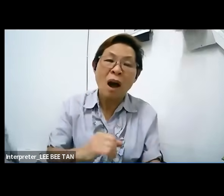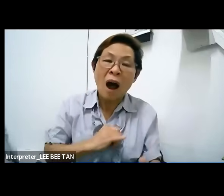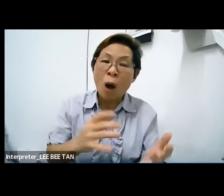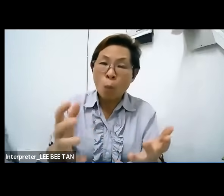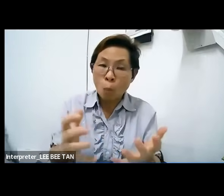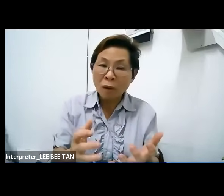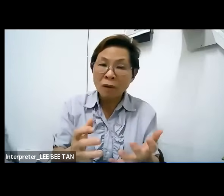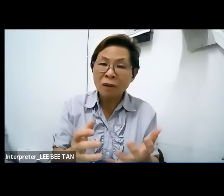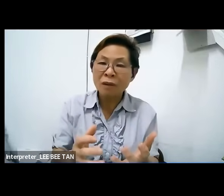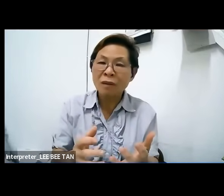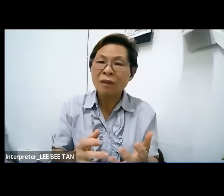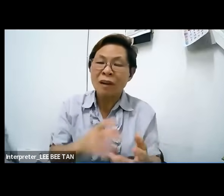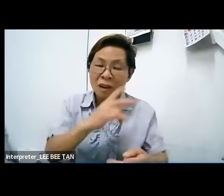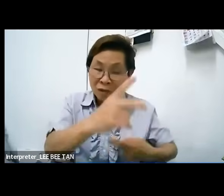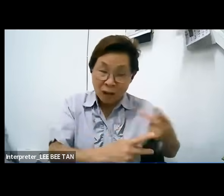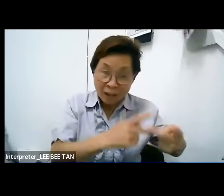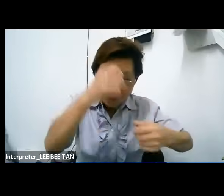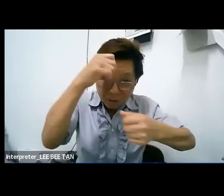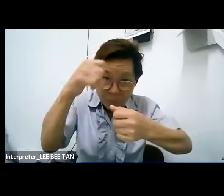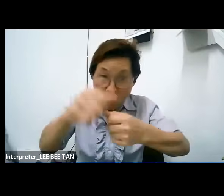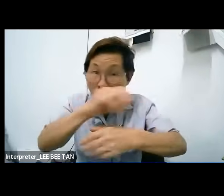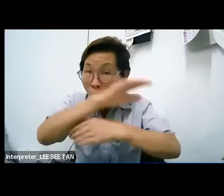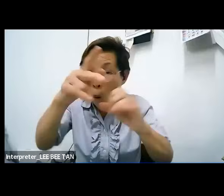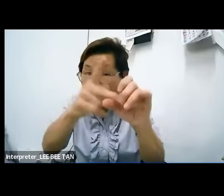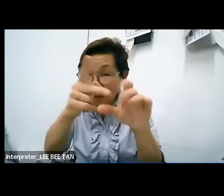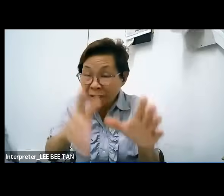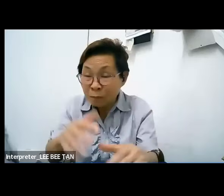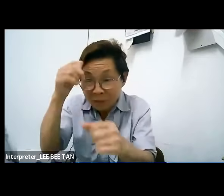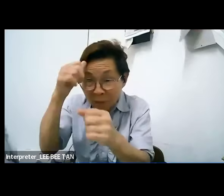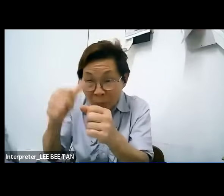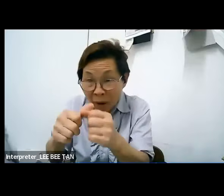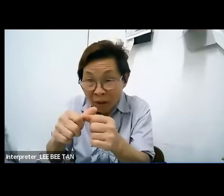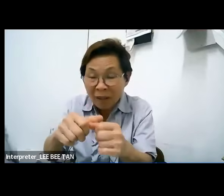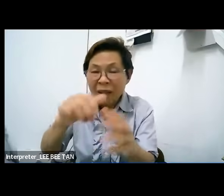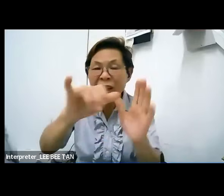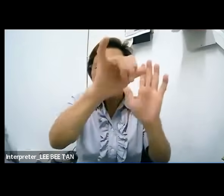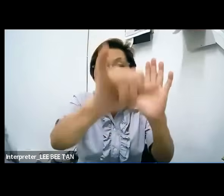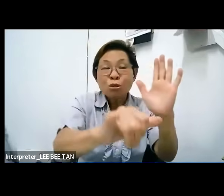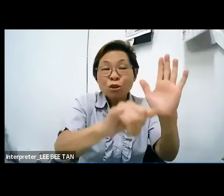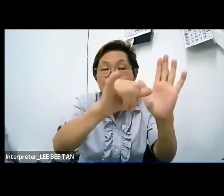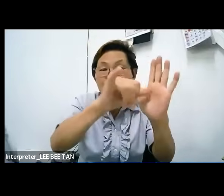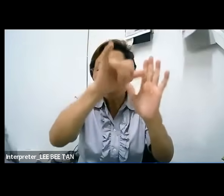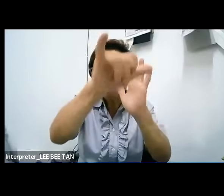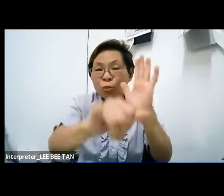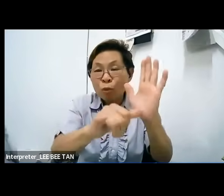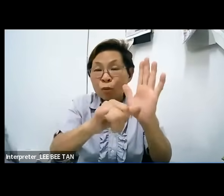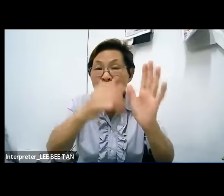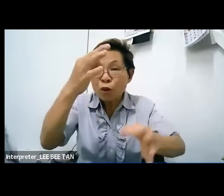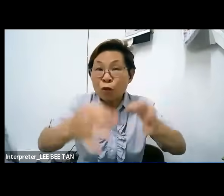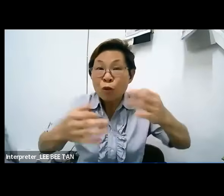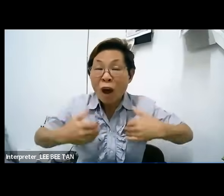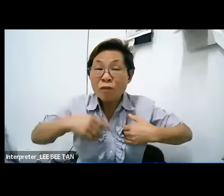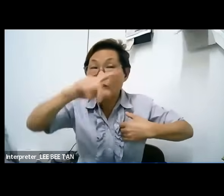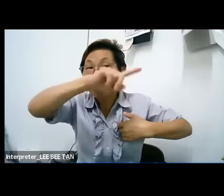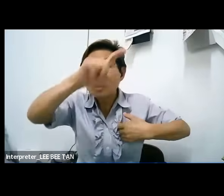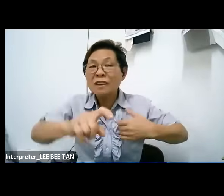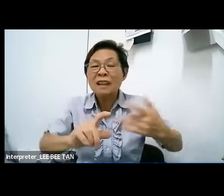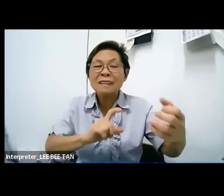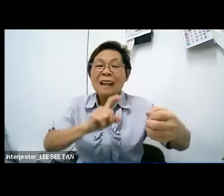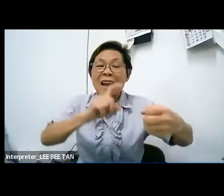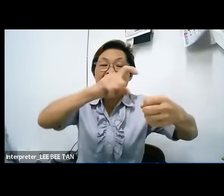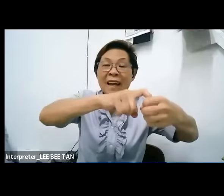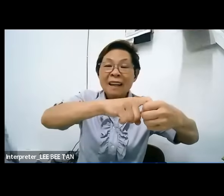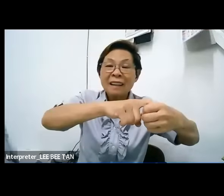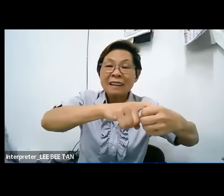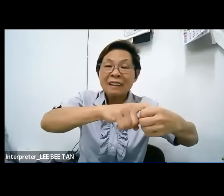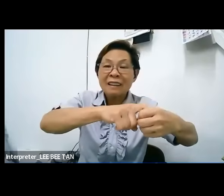now kindly remind all the participants in YouTube to, if you have any questions, there's a link shared in the